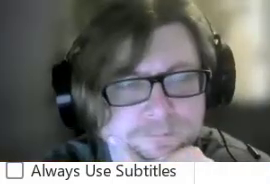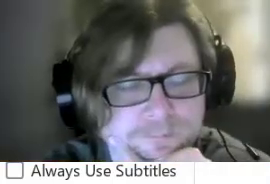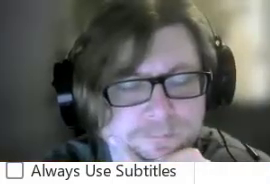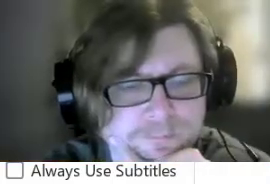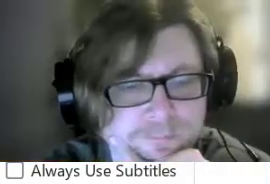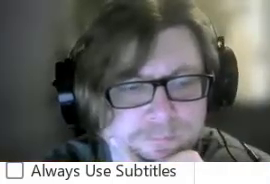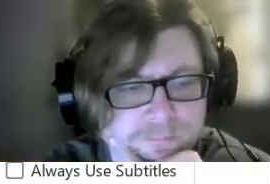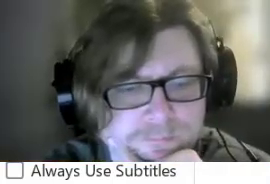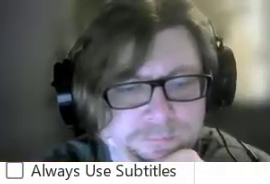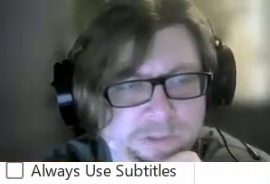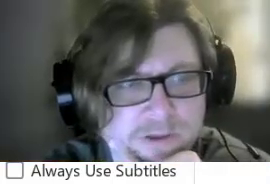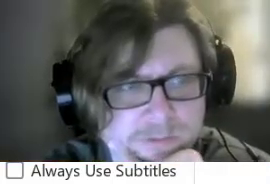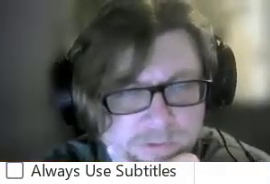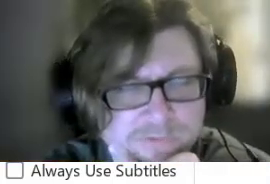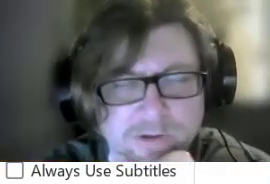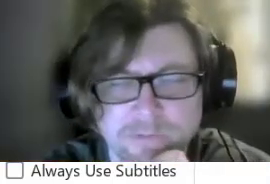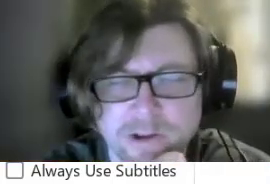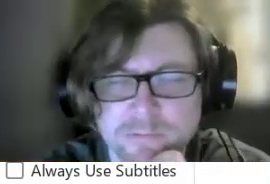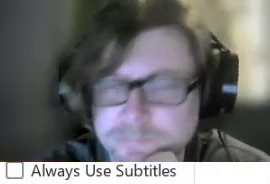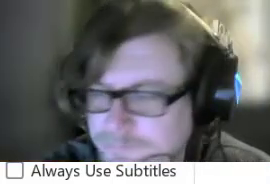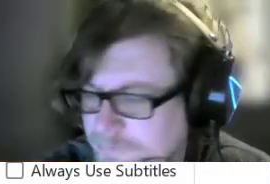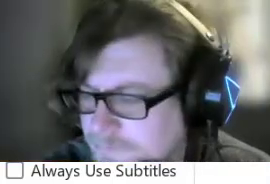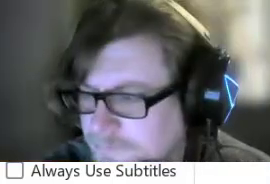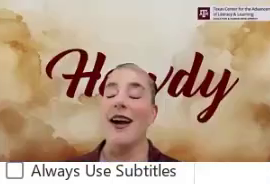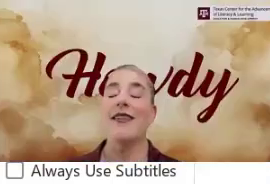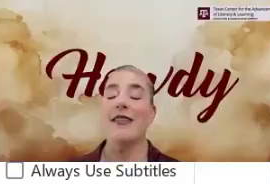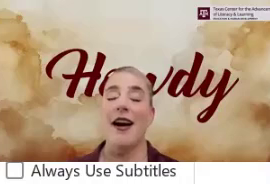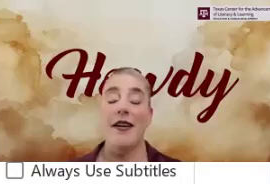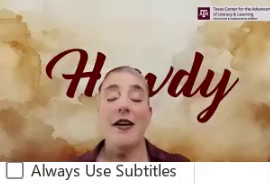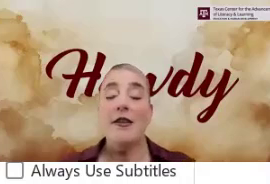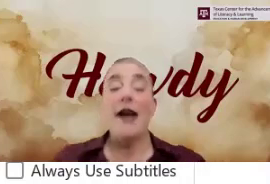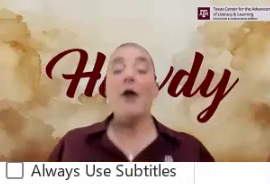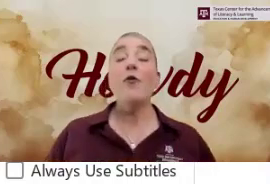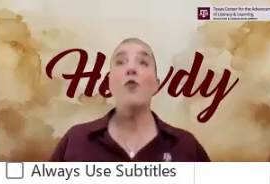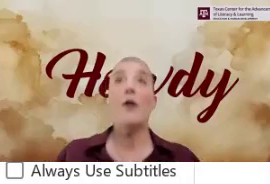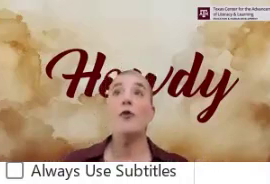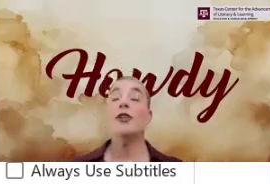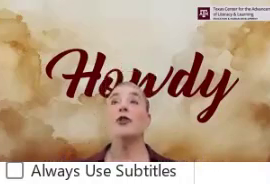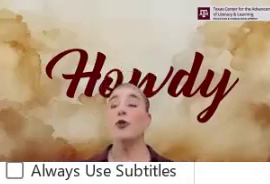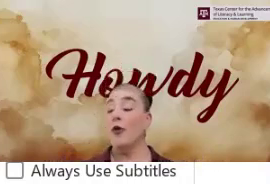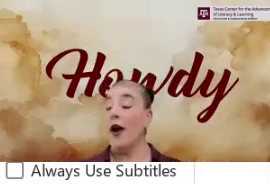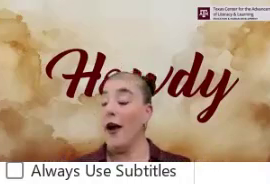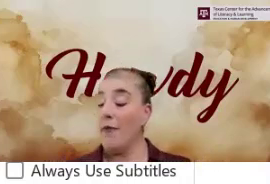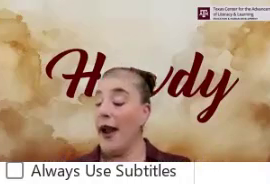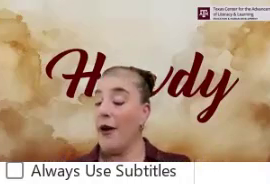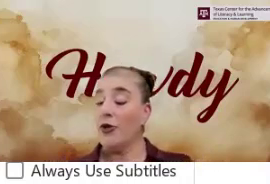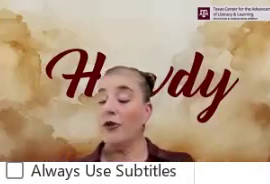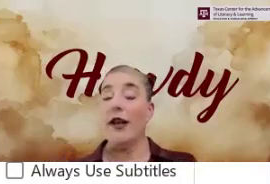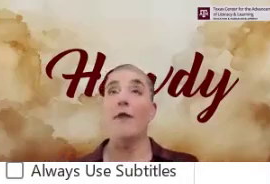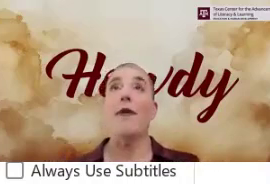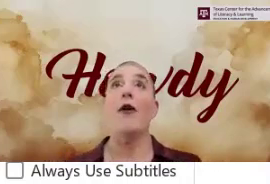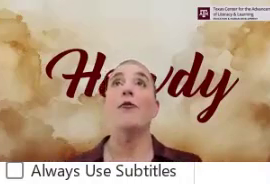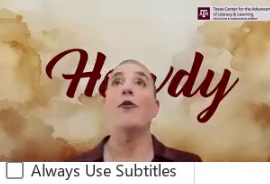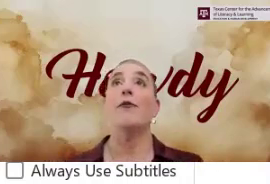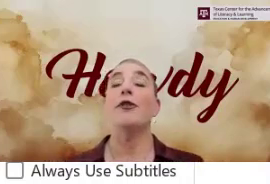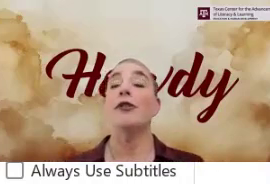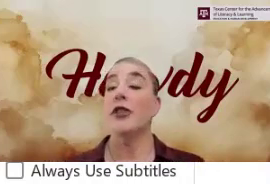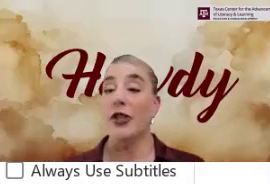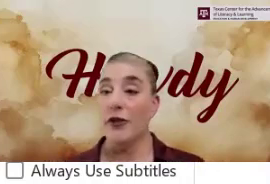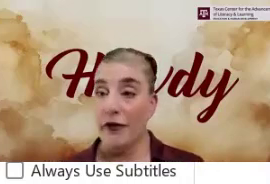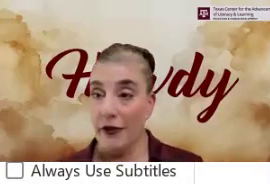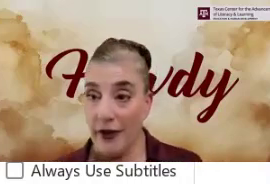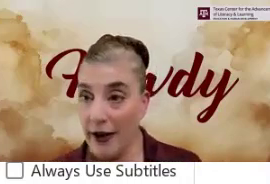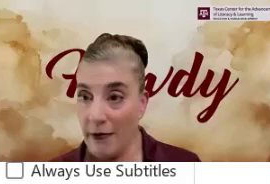Okay. Yeah, yeah. I believe I follow. Yeah, yeah. Now, when we do like a